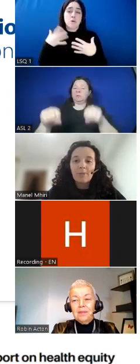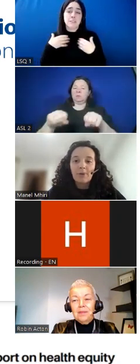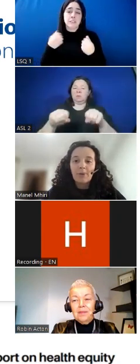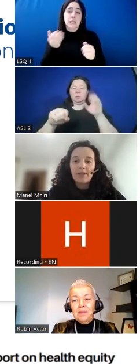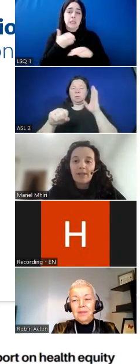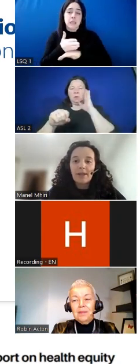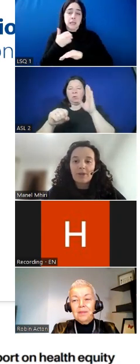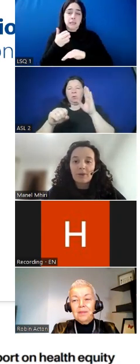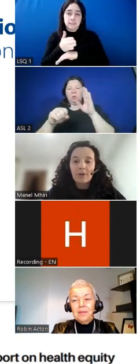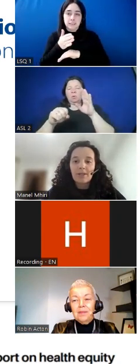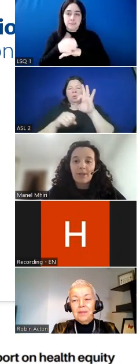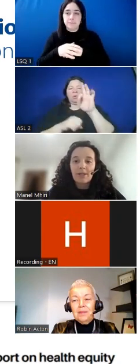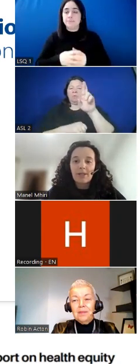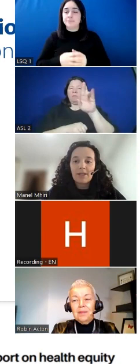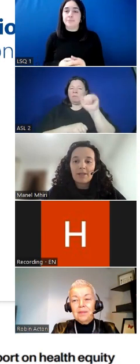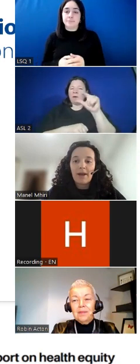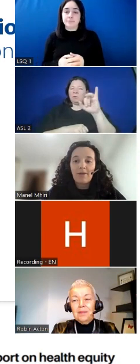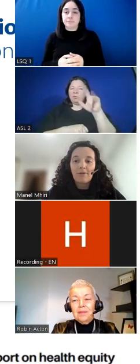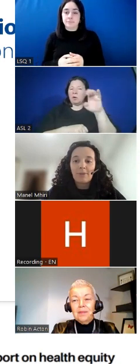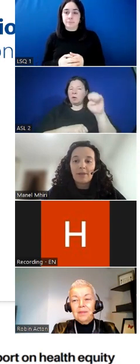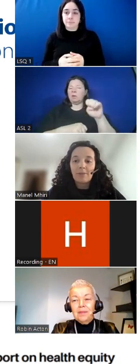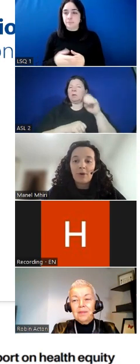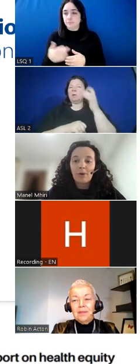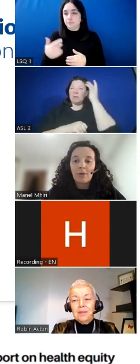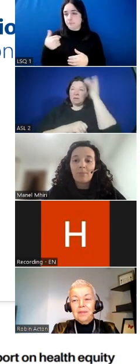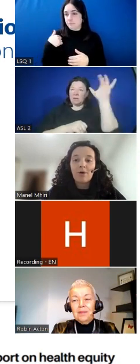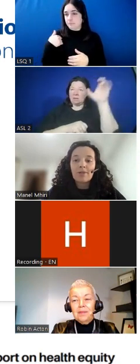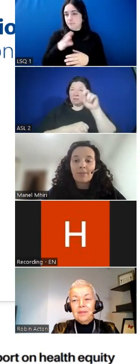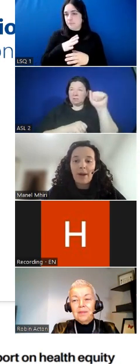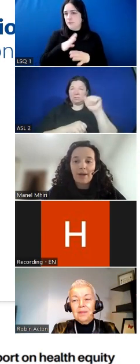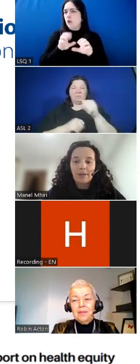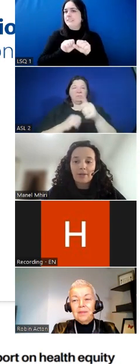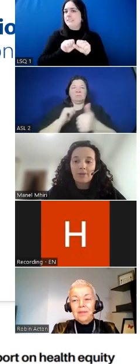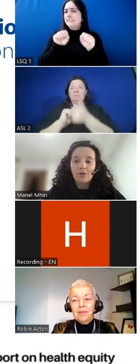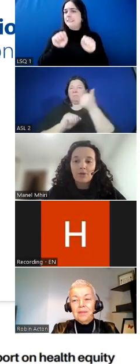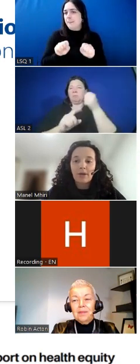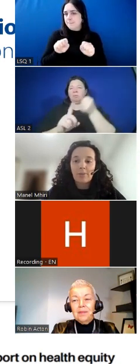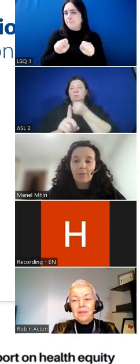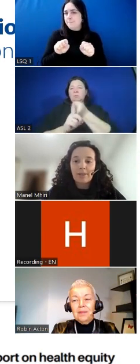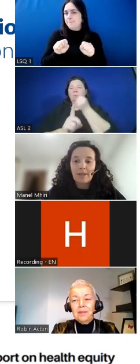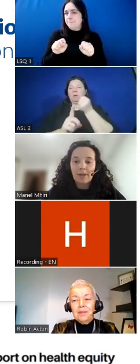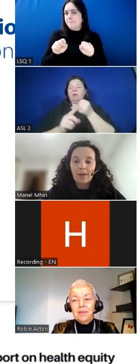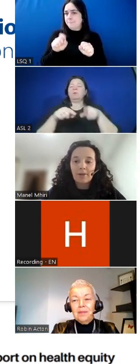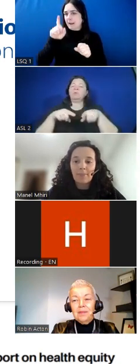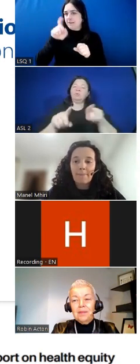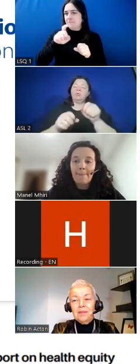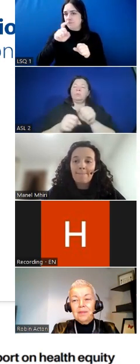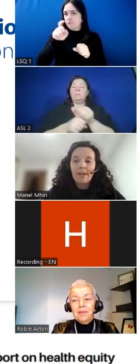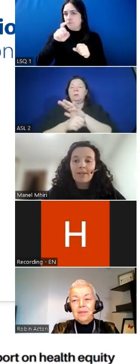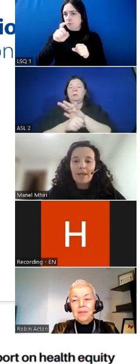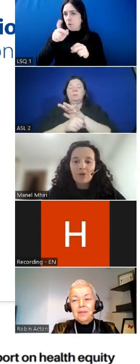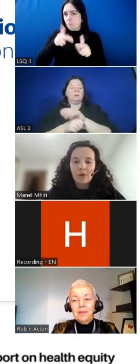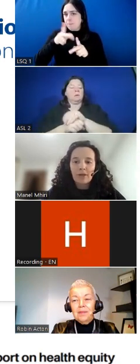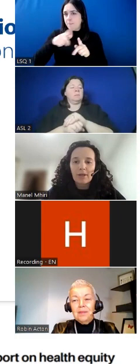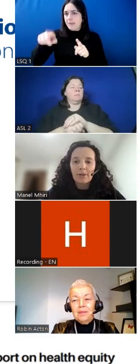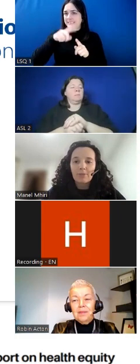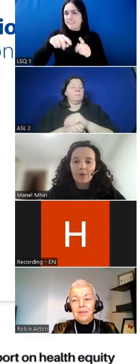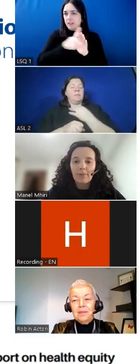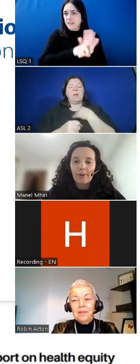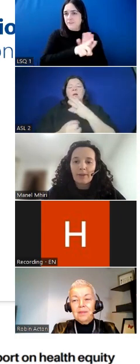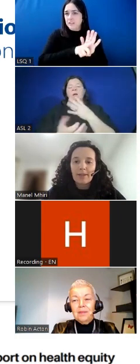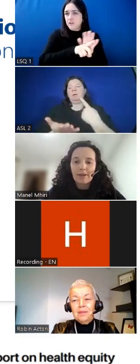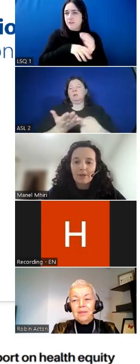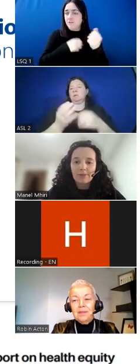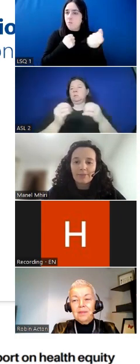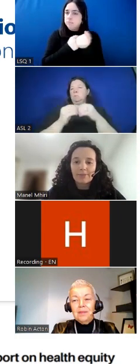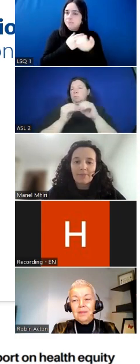how people with intellectual disabilities have been among the most impacted during the pandemic. And I'll talk a little bit more